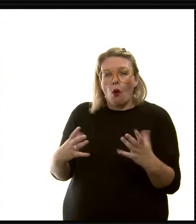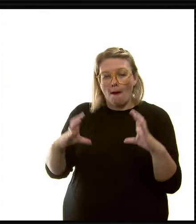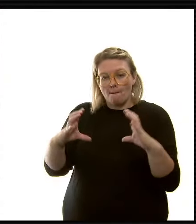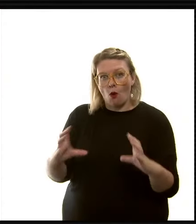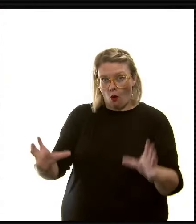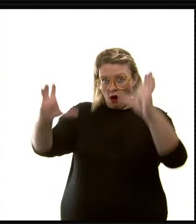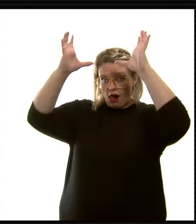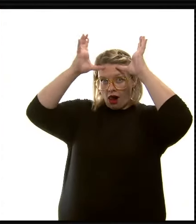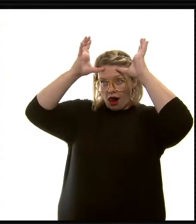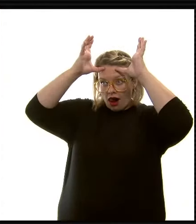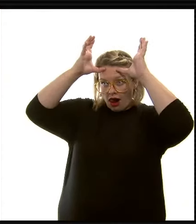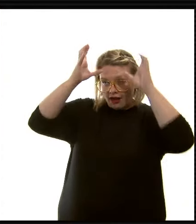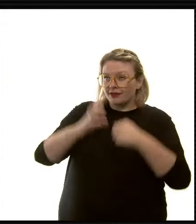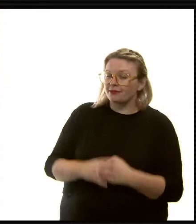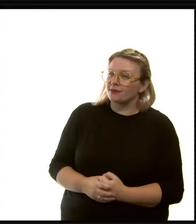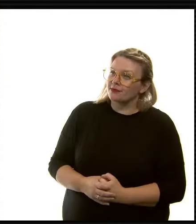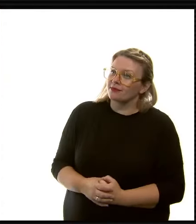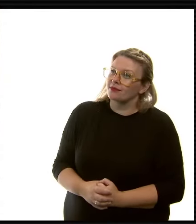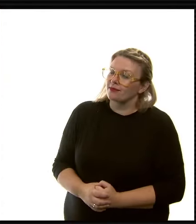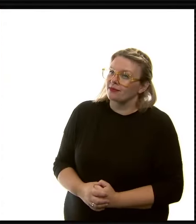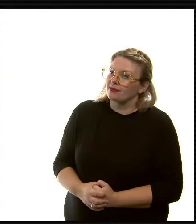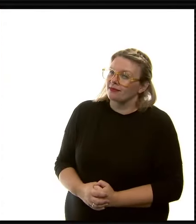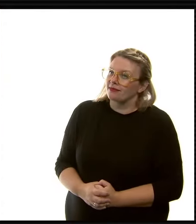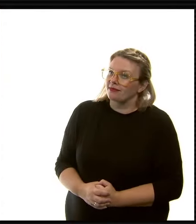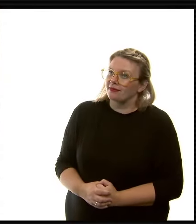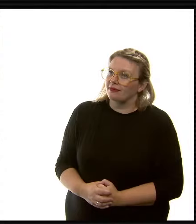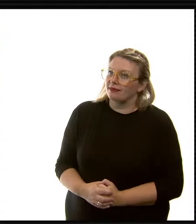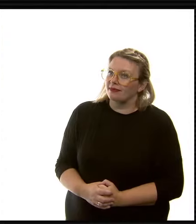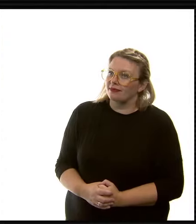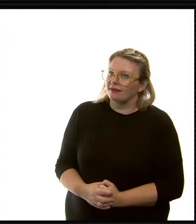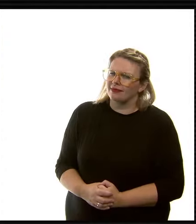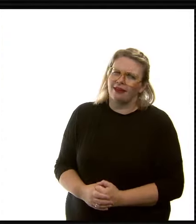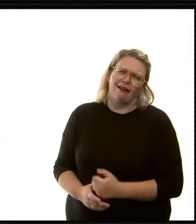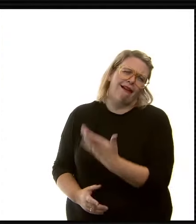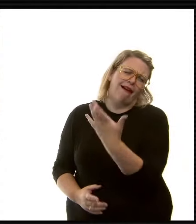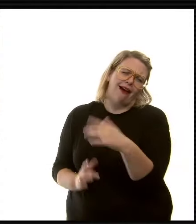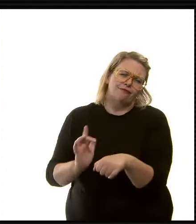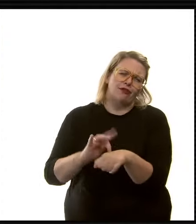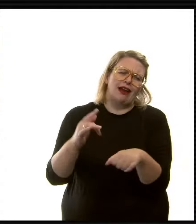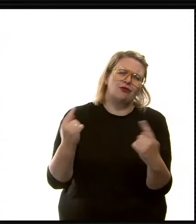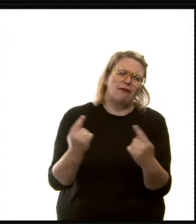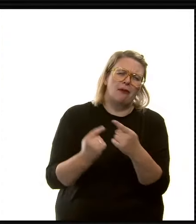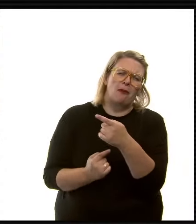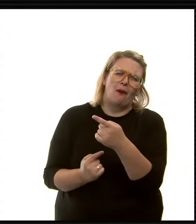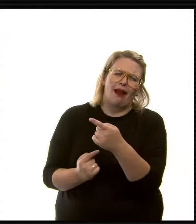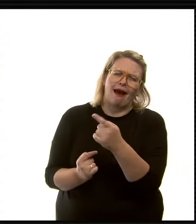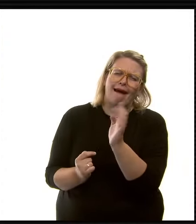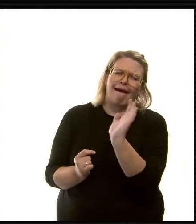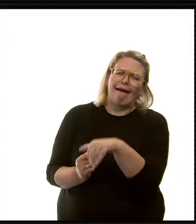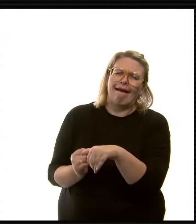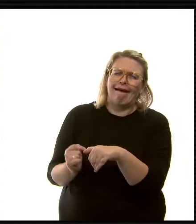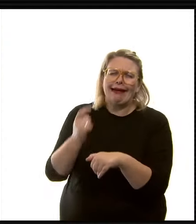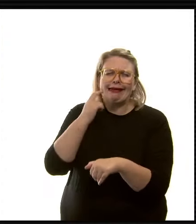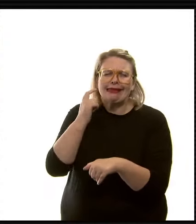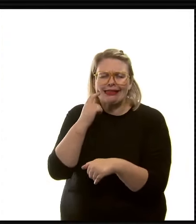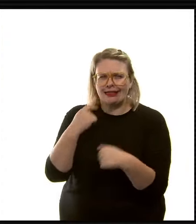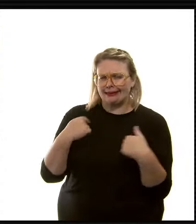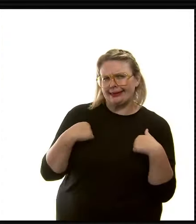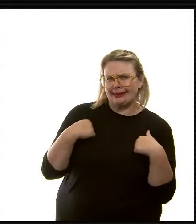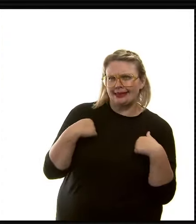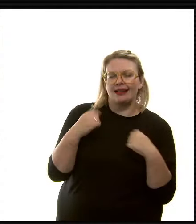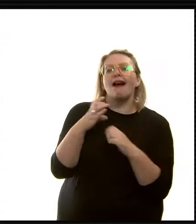on your head. I'm not a professional footballer, so I think I will choose